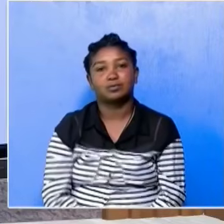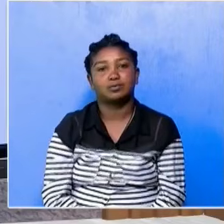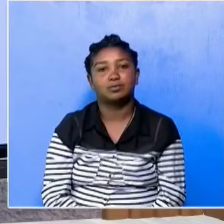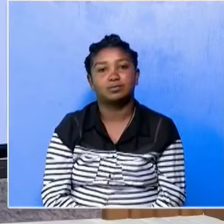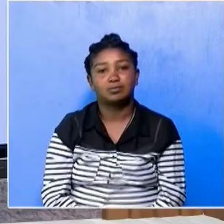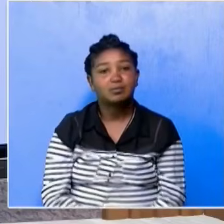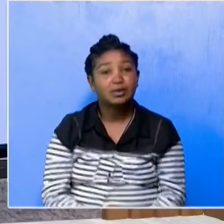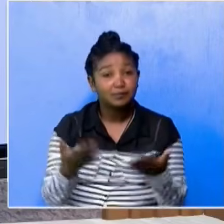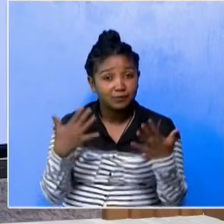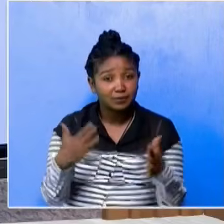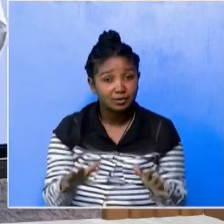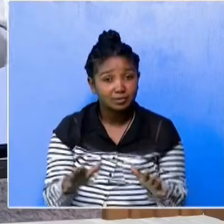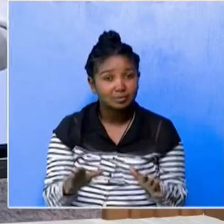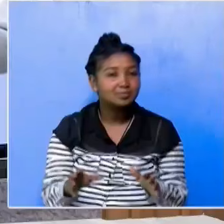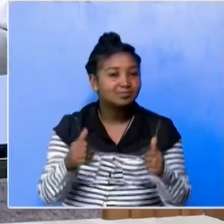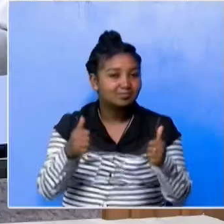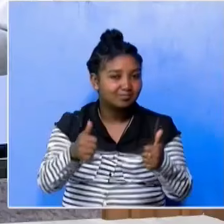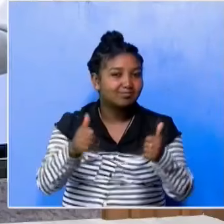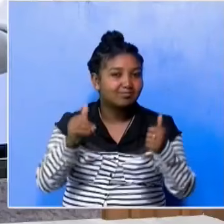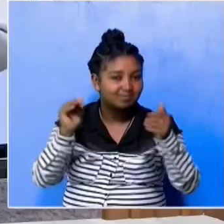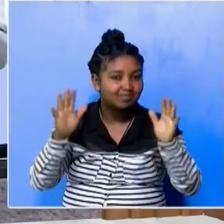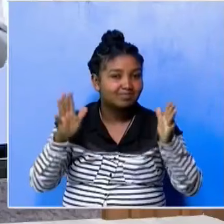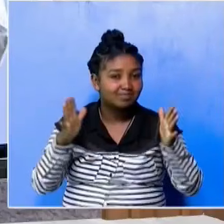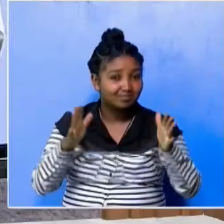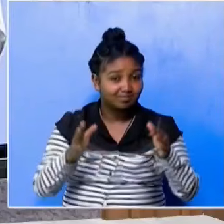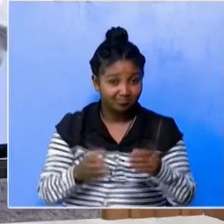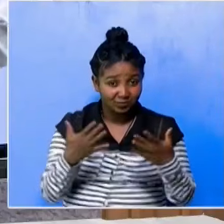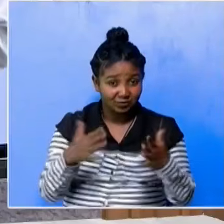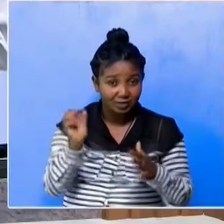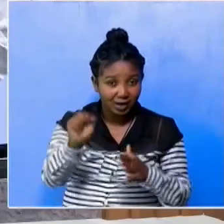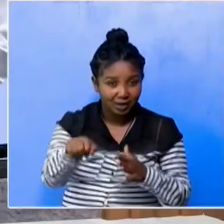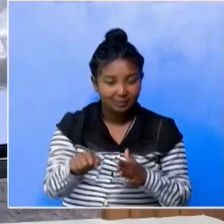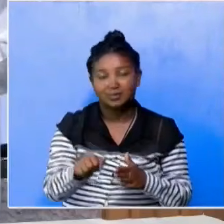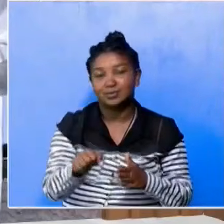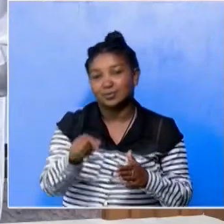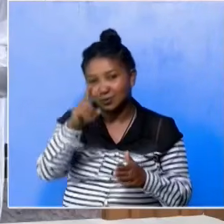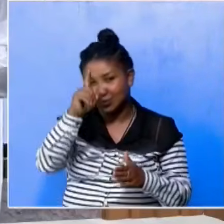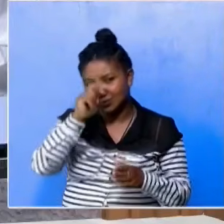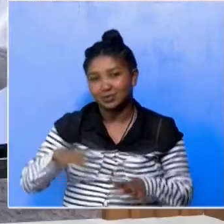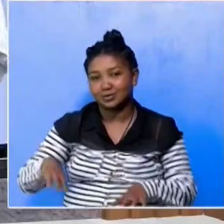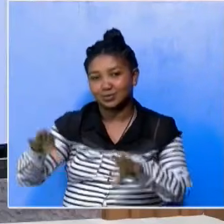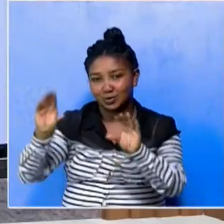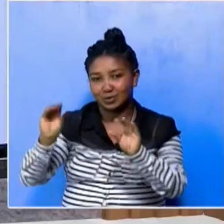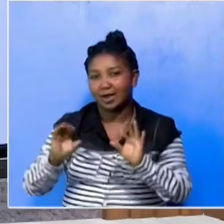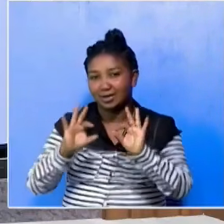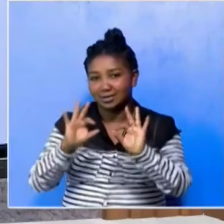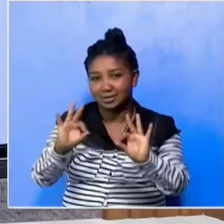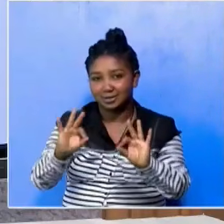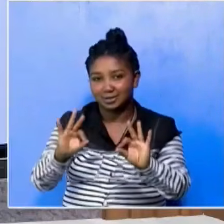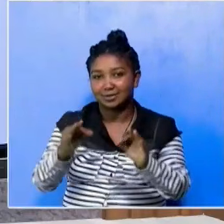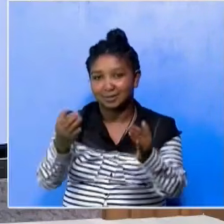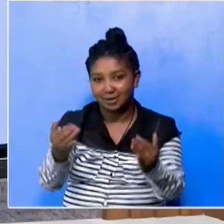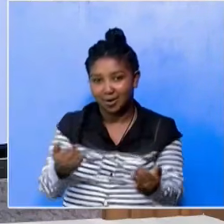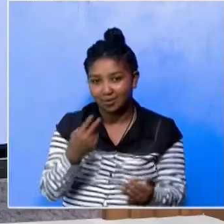Well done. I hope you are finished. Isn't it? Get a seat in. Excellent. Come on.